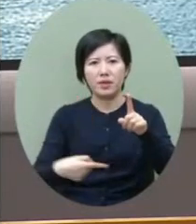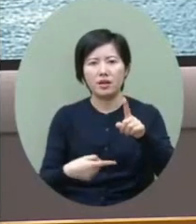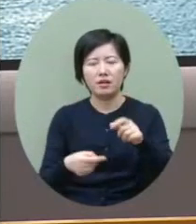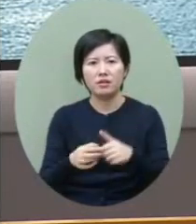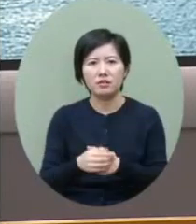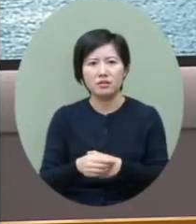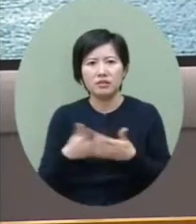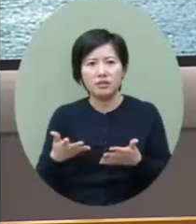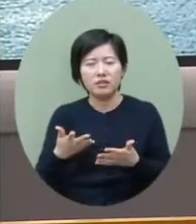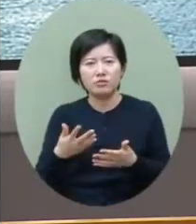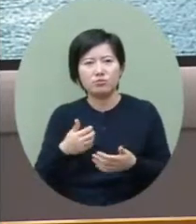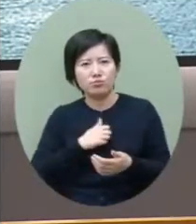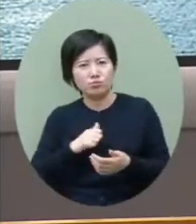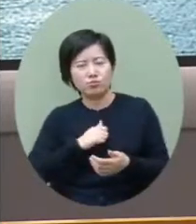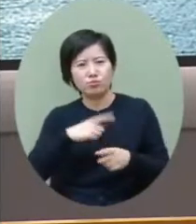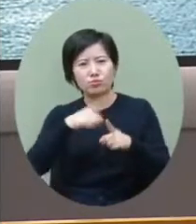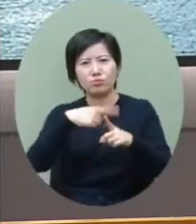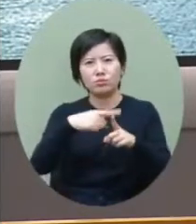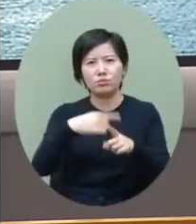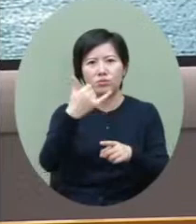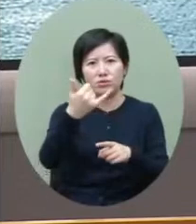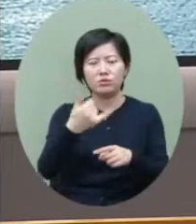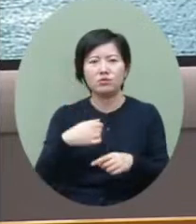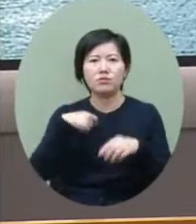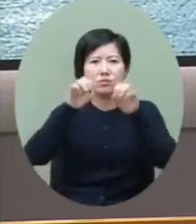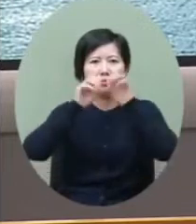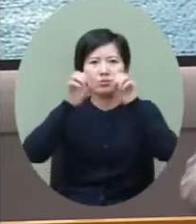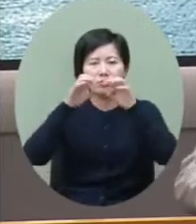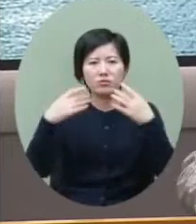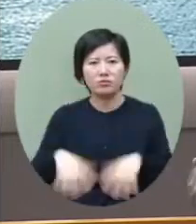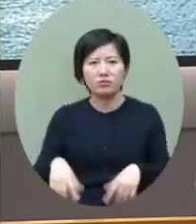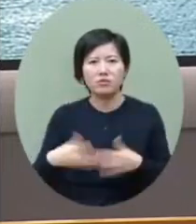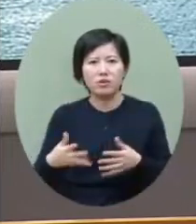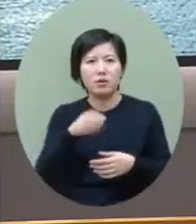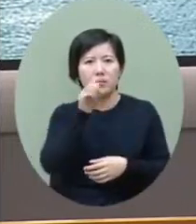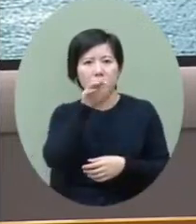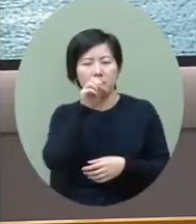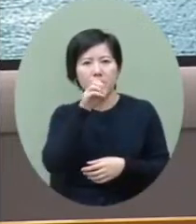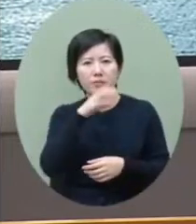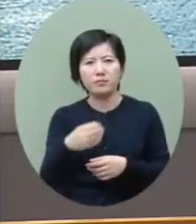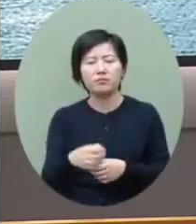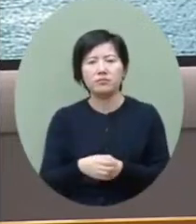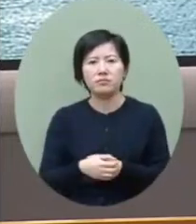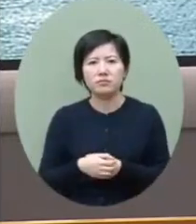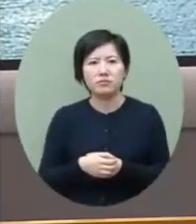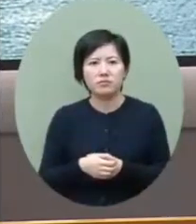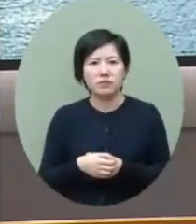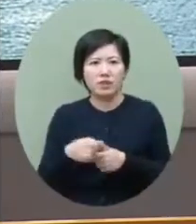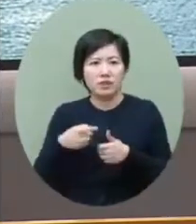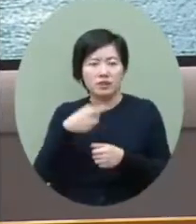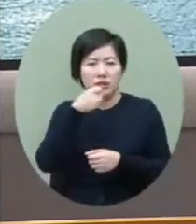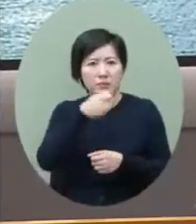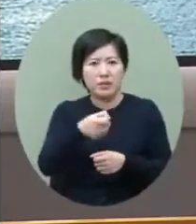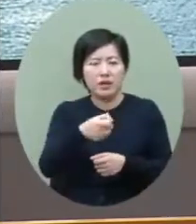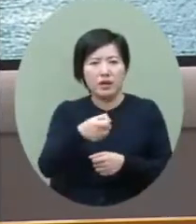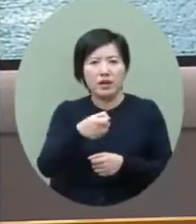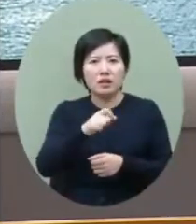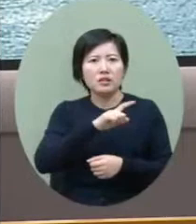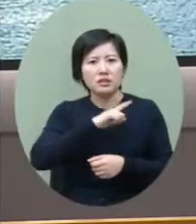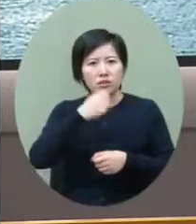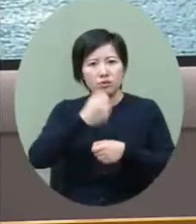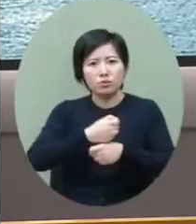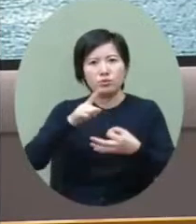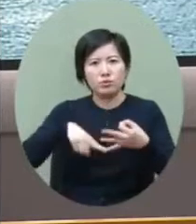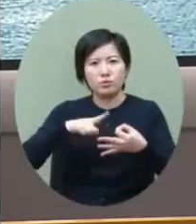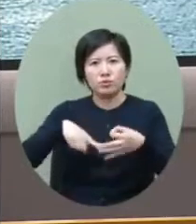overalls. Currently, we have enough supply to last for 6 months. Now open the floor to questions, and please state, include the microphone,